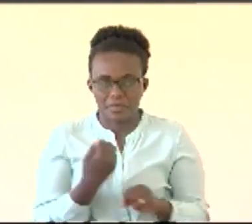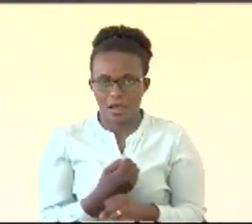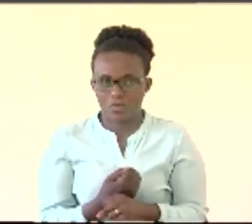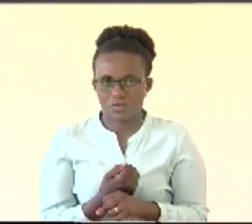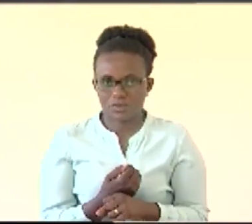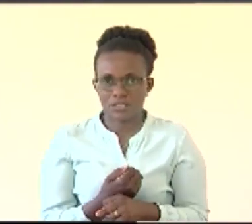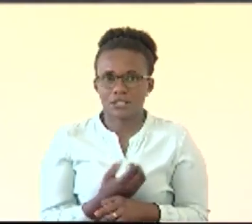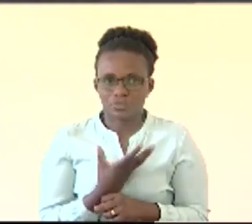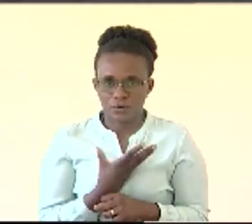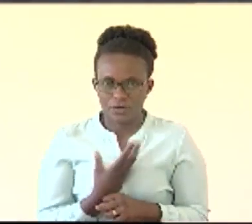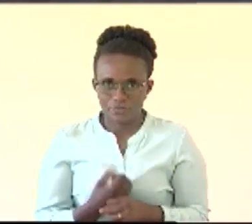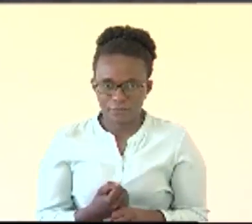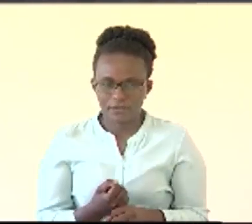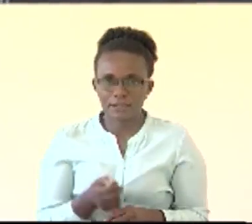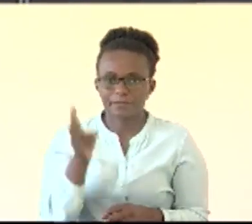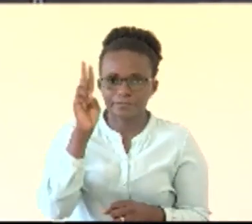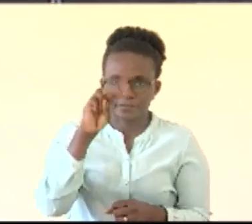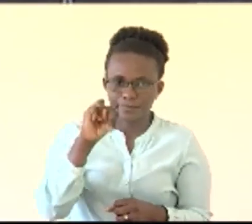sodium chloride